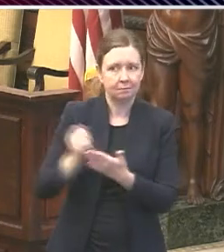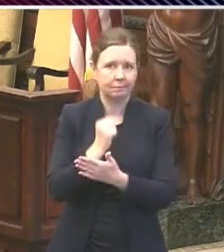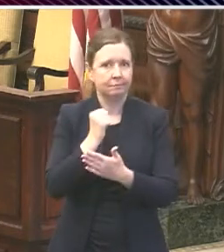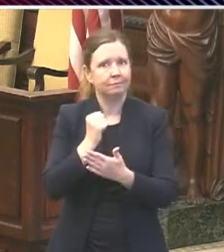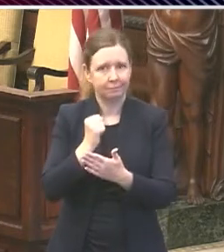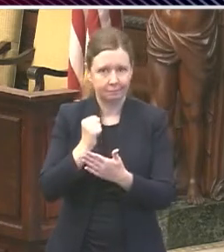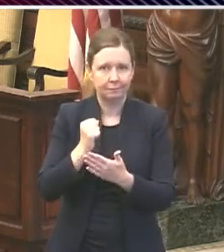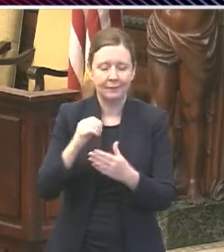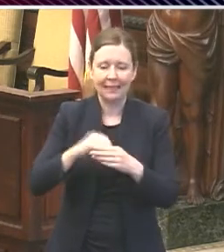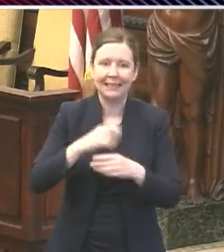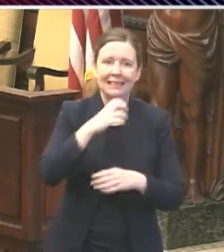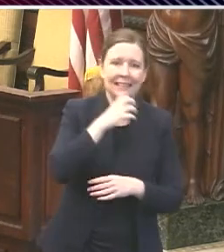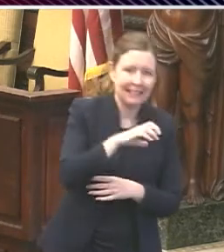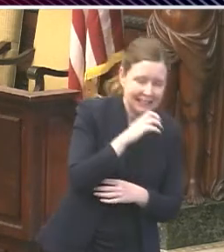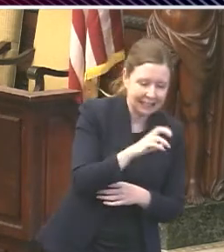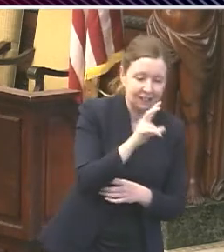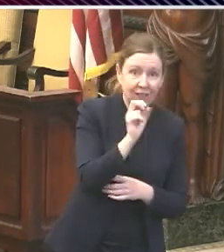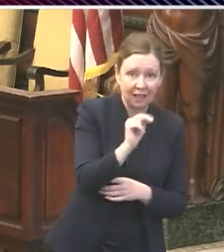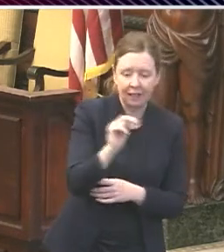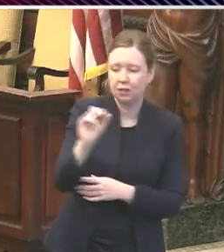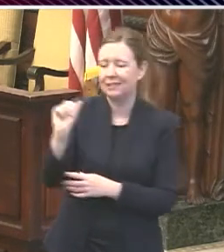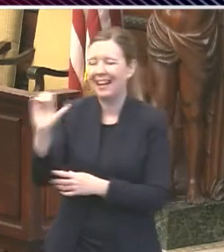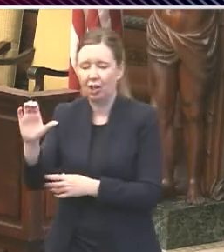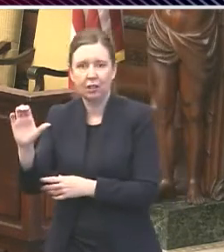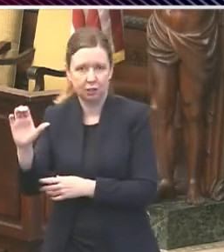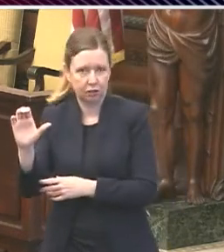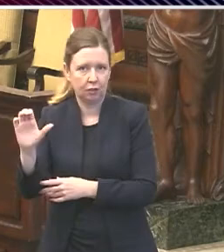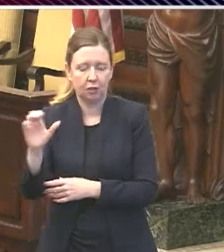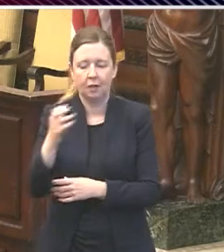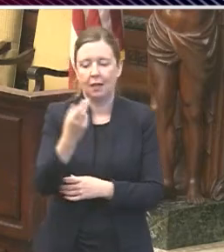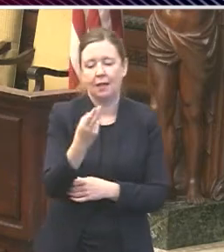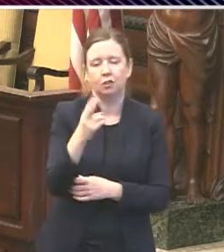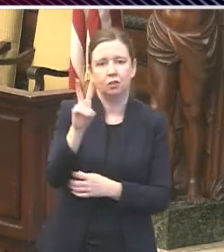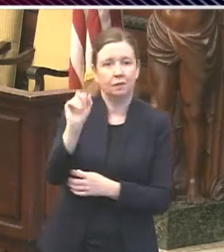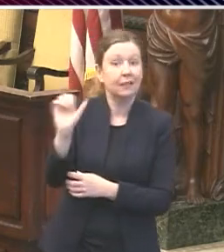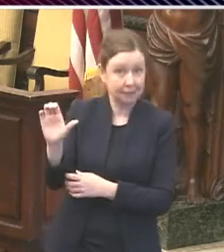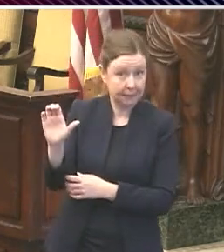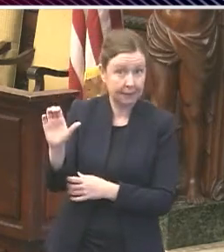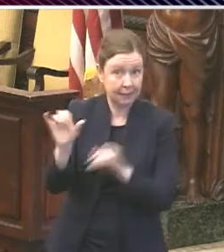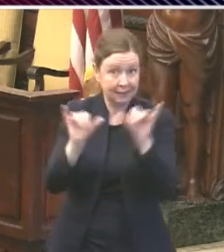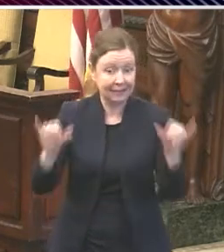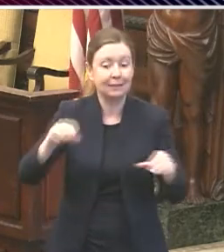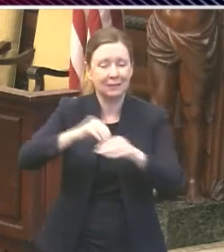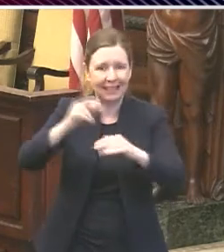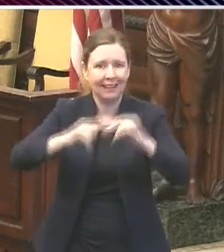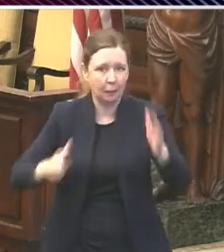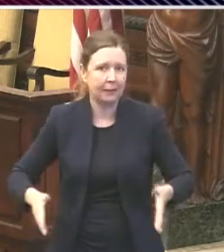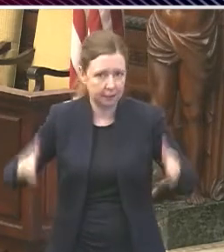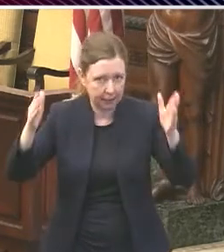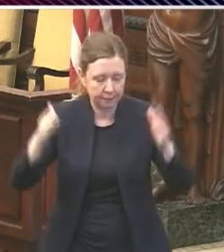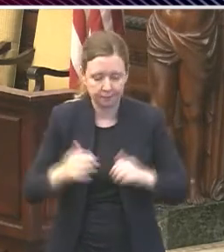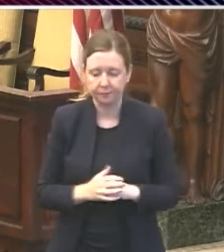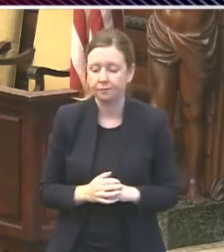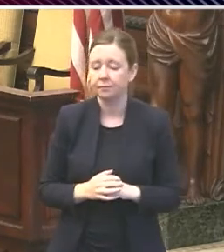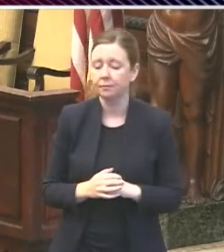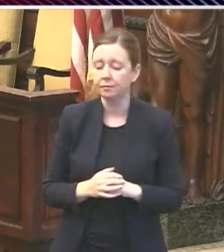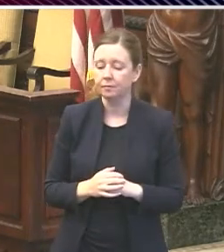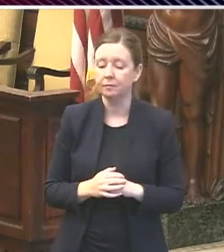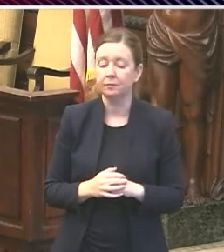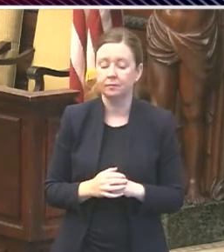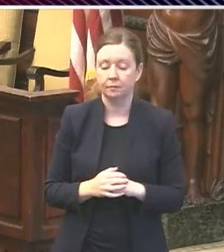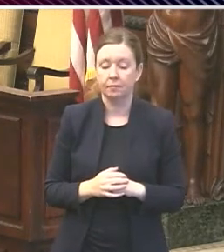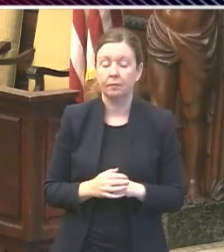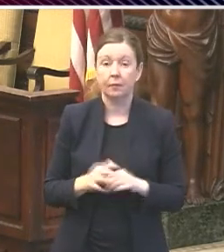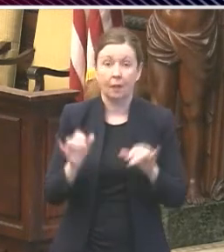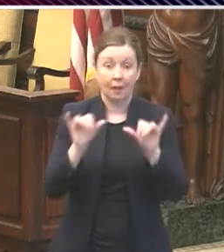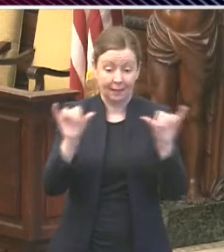building's heating, ventilation, and air conditioning systems, or HVAC systems. You can do that by first adjusting these